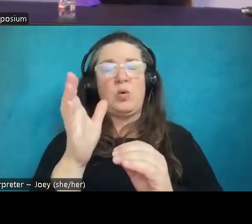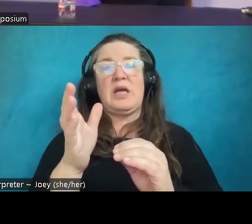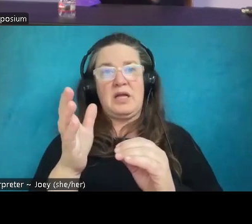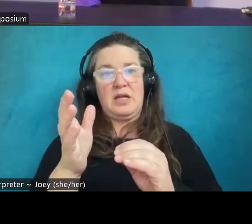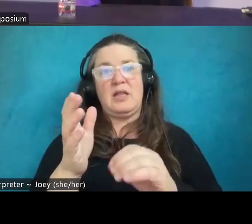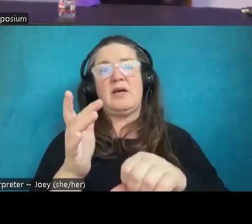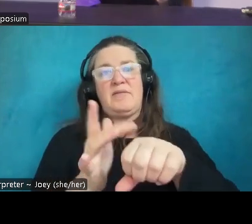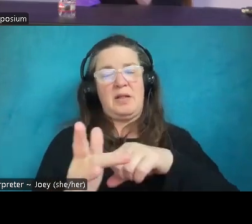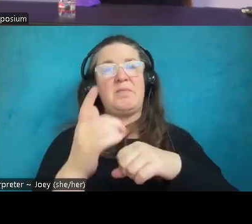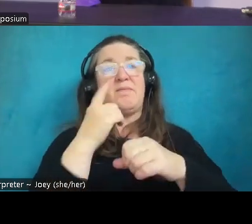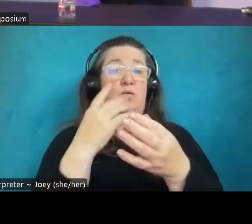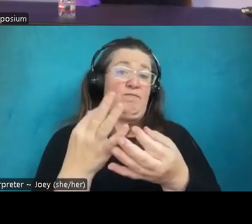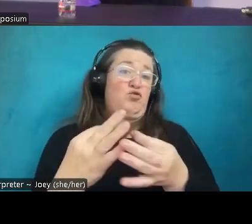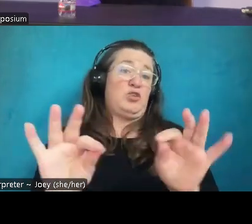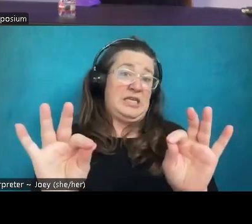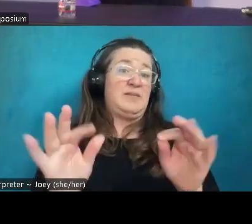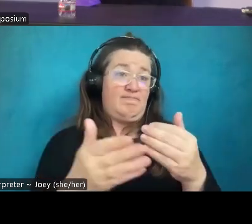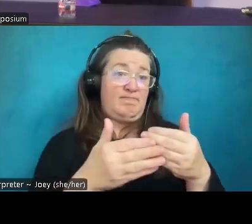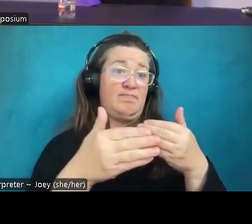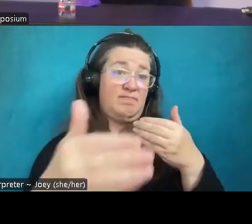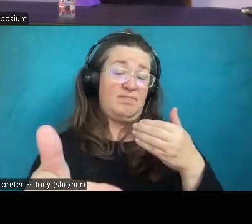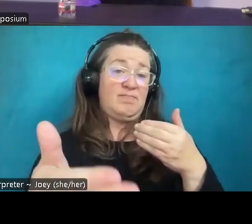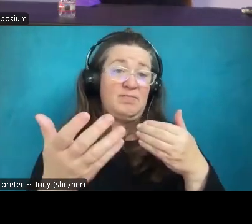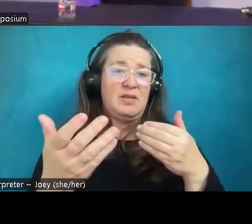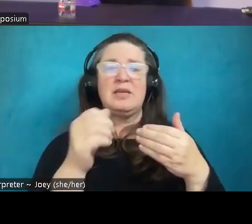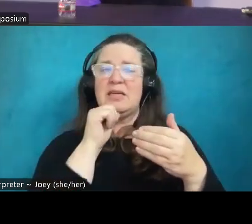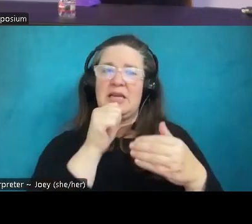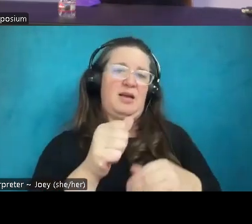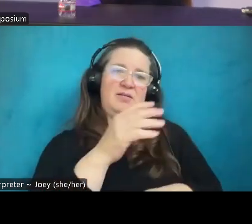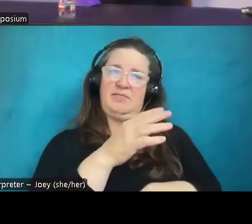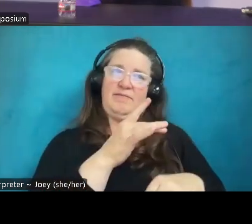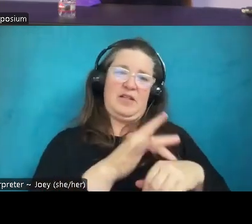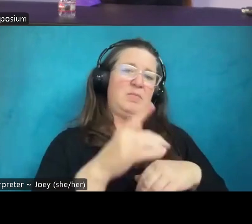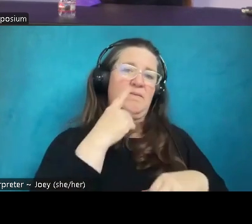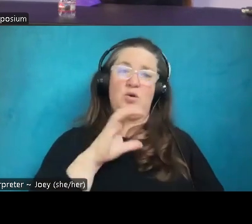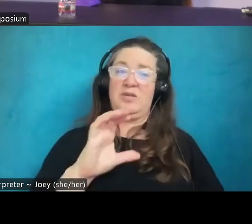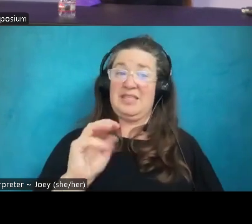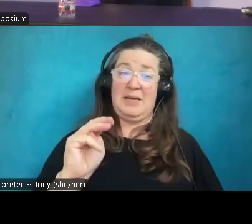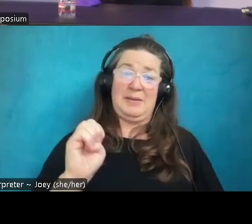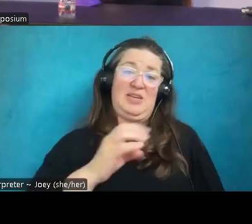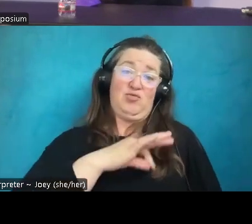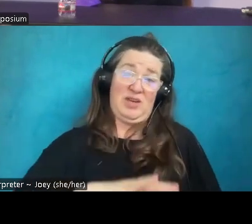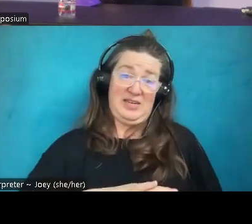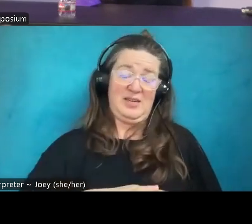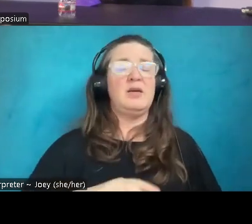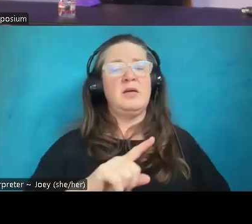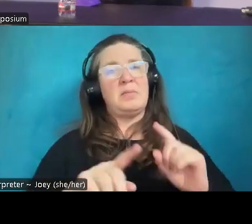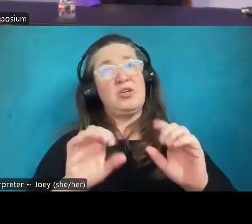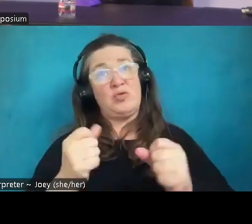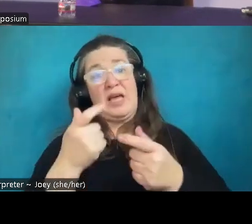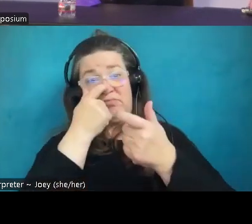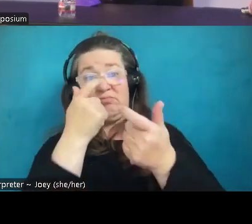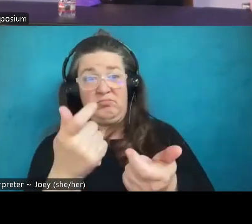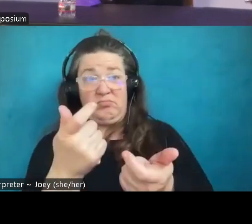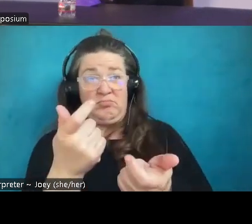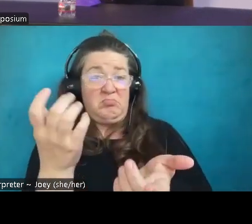CME credit after today, but it will be used as a resource. And I think I'd like to actually turn it over to Dr. Gentili to talk about